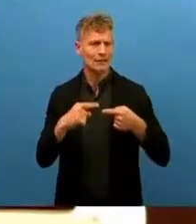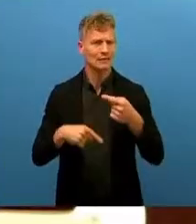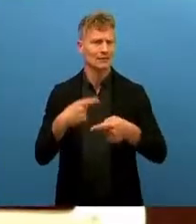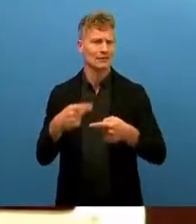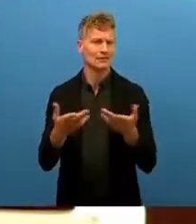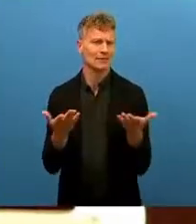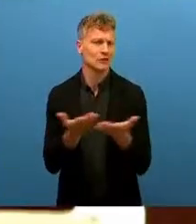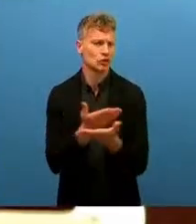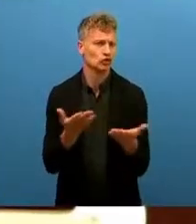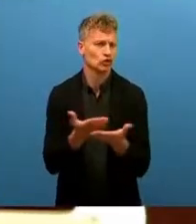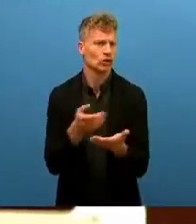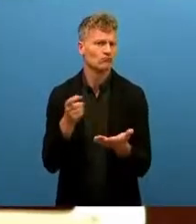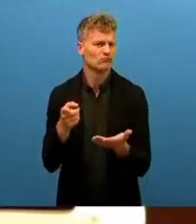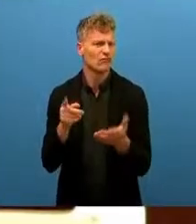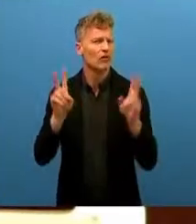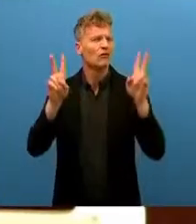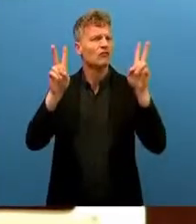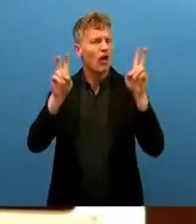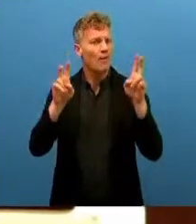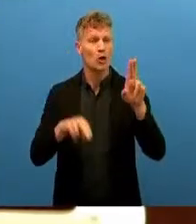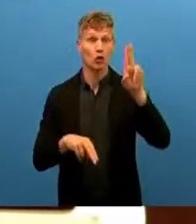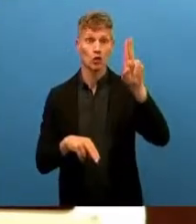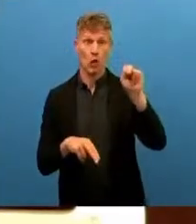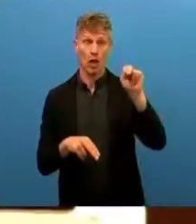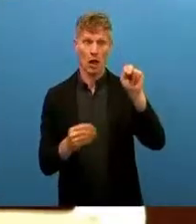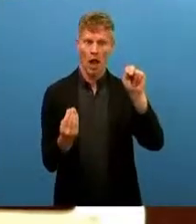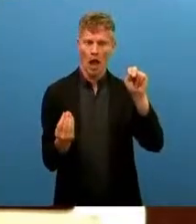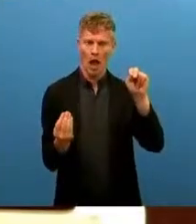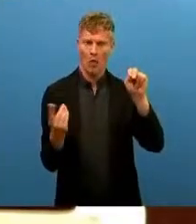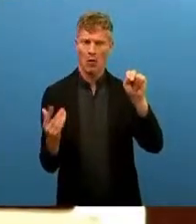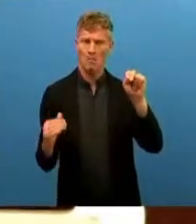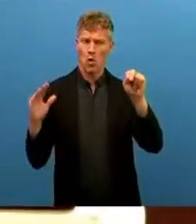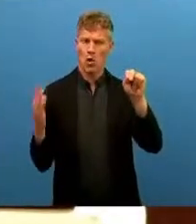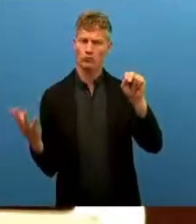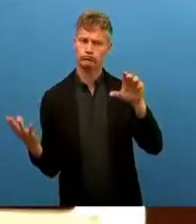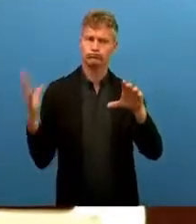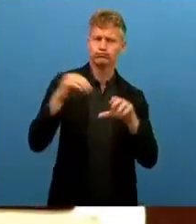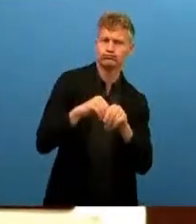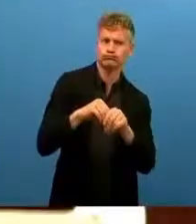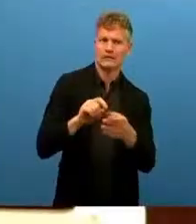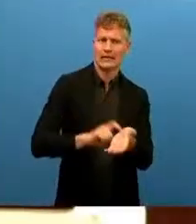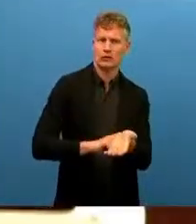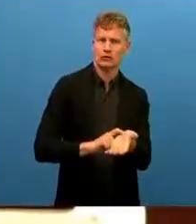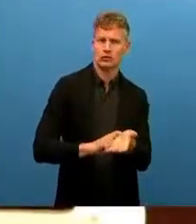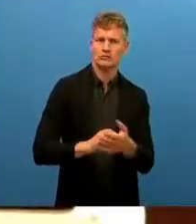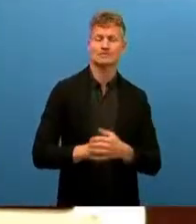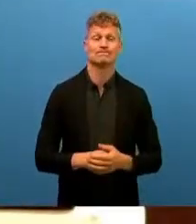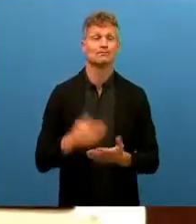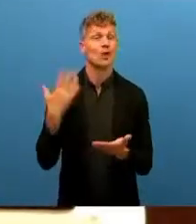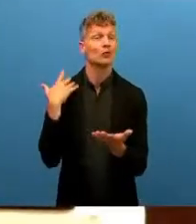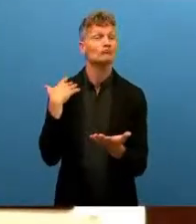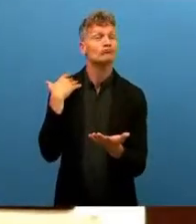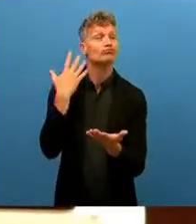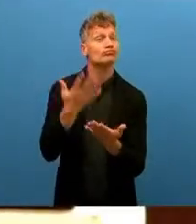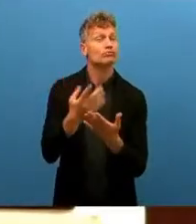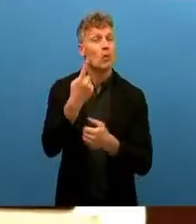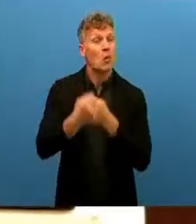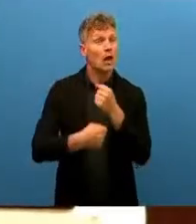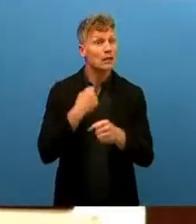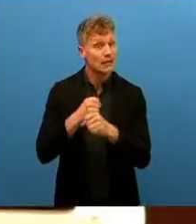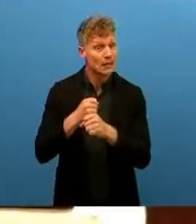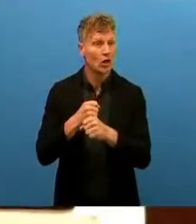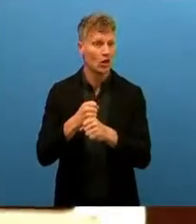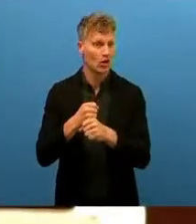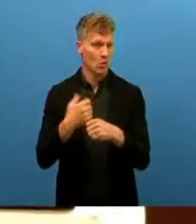peoples in the UN. Over the past year, we have together taken historical steps in the right direction. In the